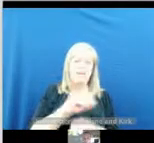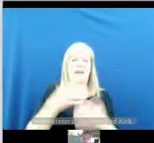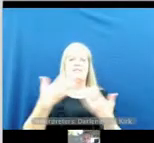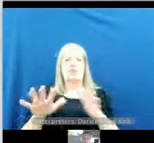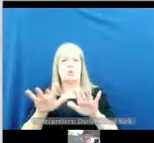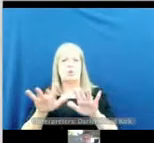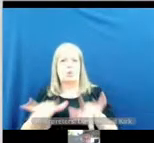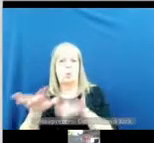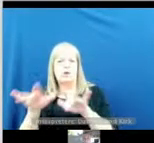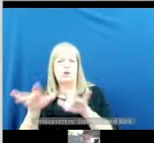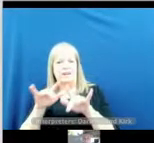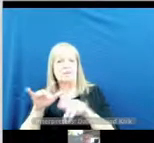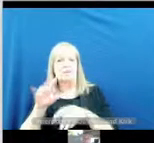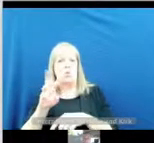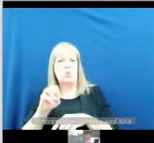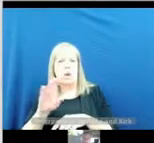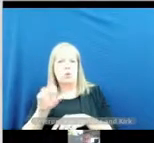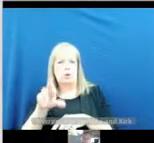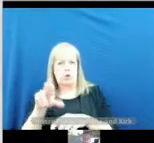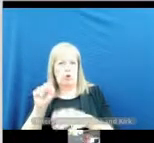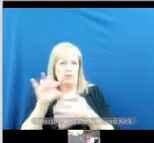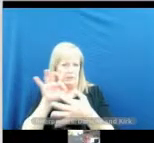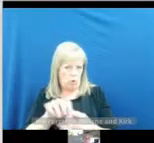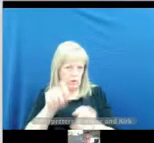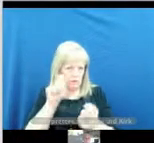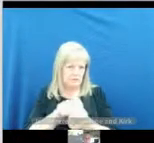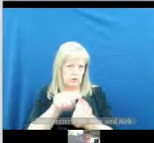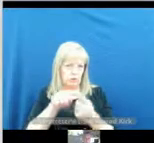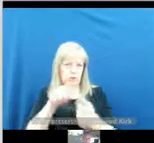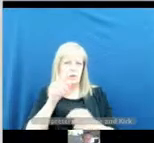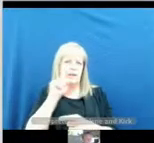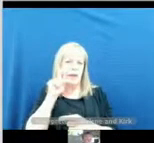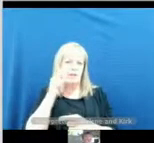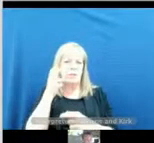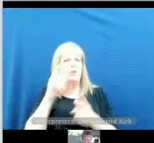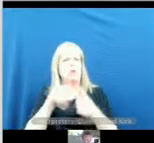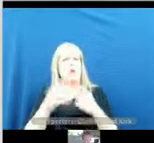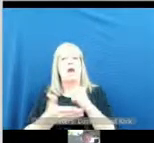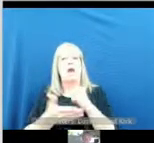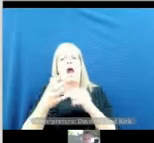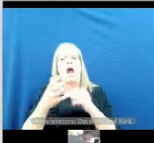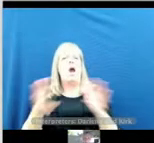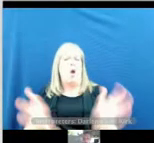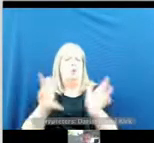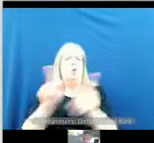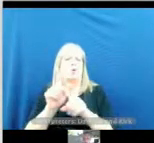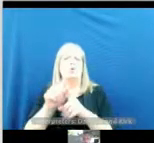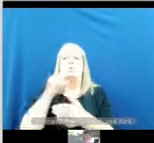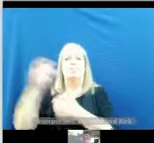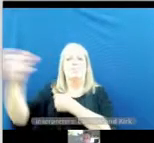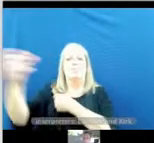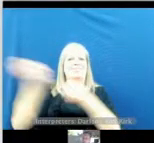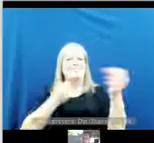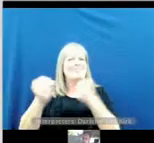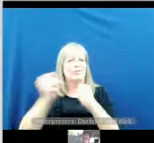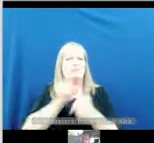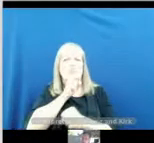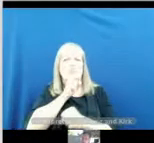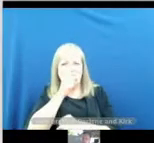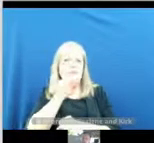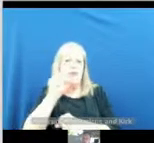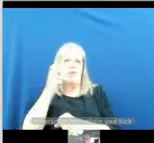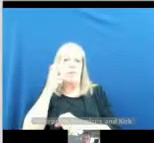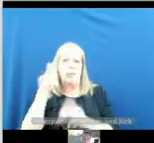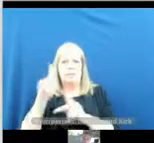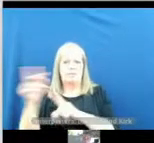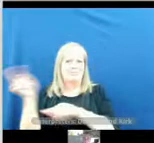to deafblindness. And again, different ways to virtually bring deafblind people into your office or into your classrooms. So I'd encourage